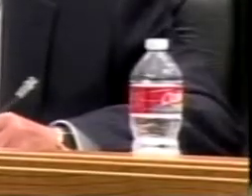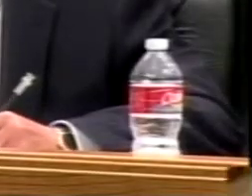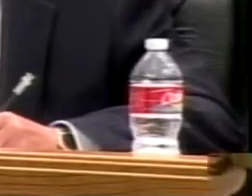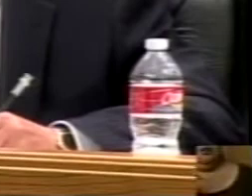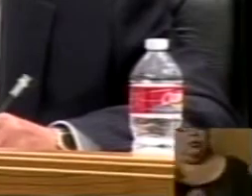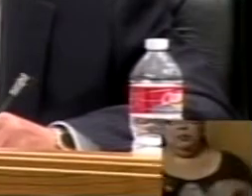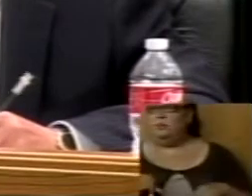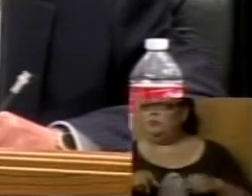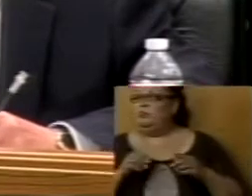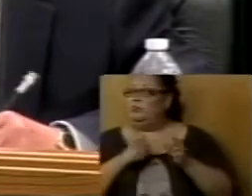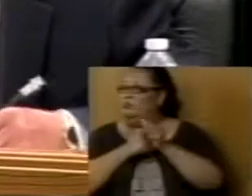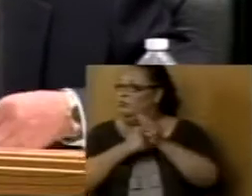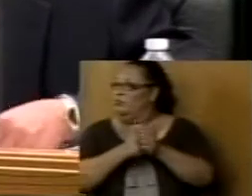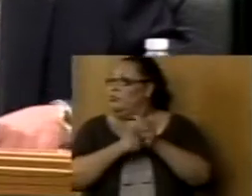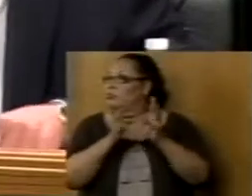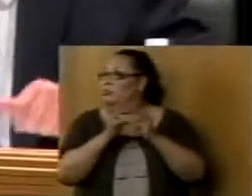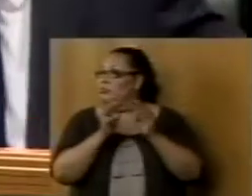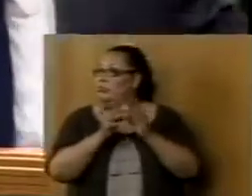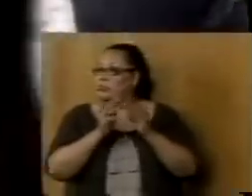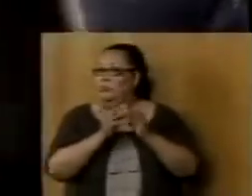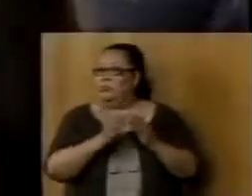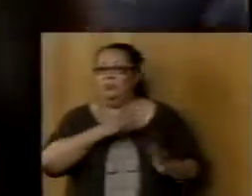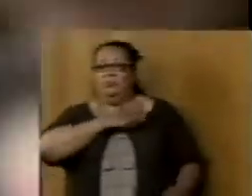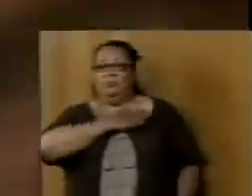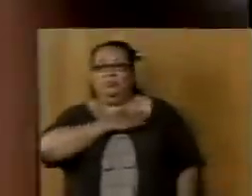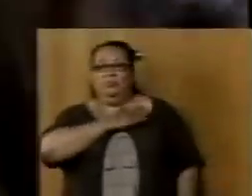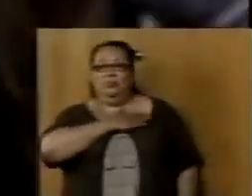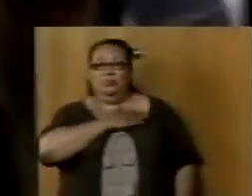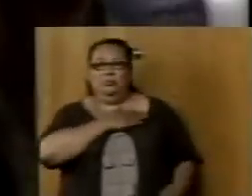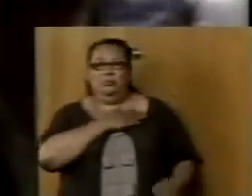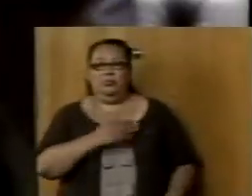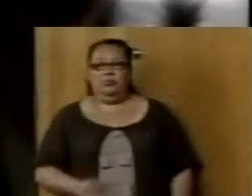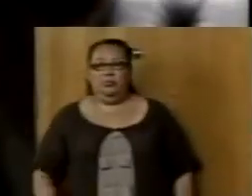moment of silence, followed immediately by the Pledge of Allegiance.